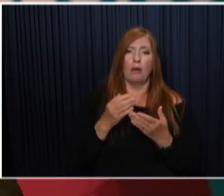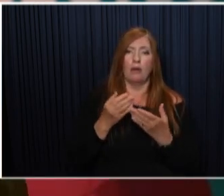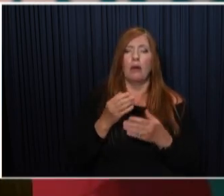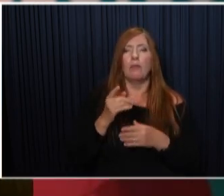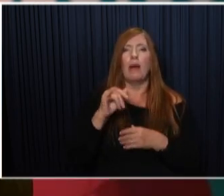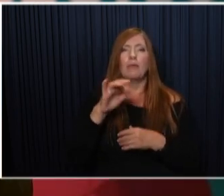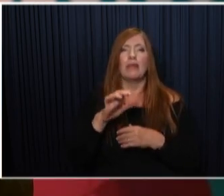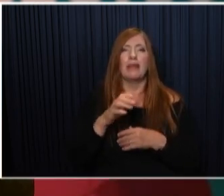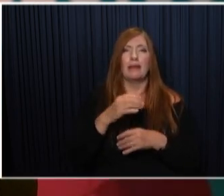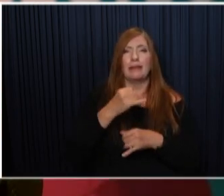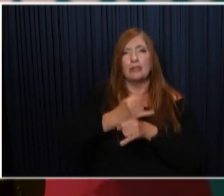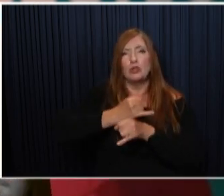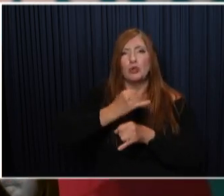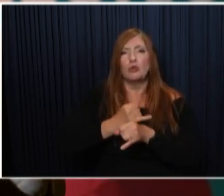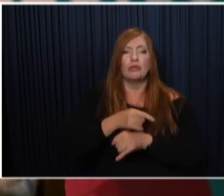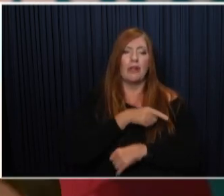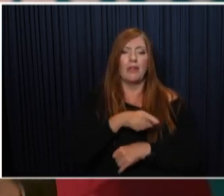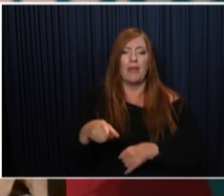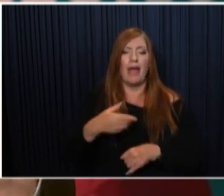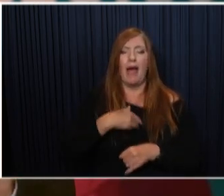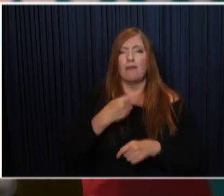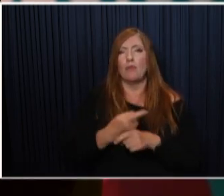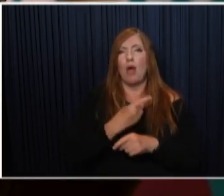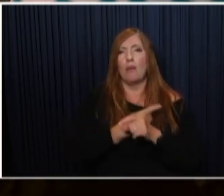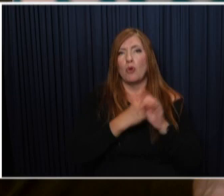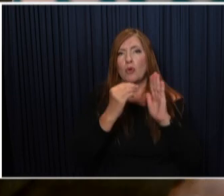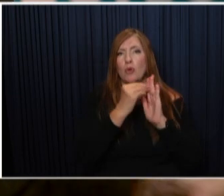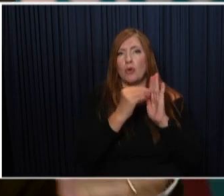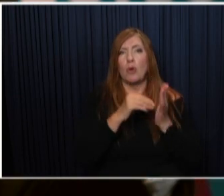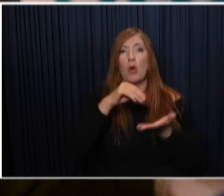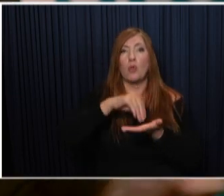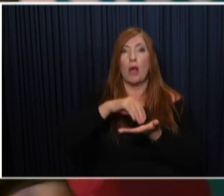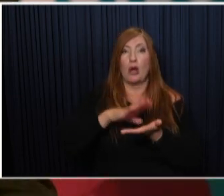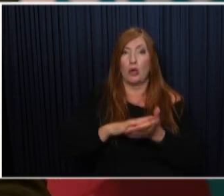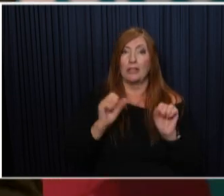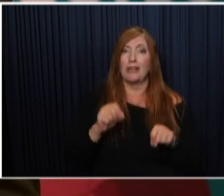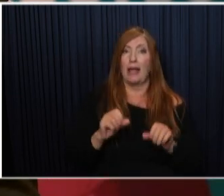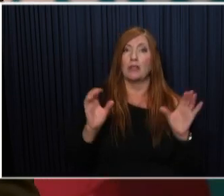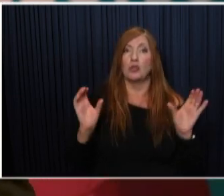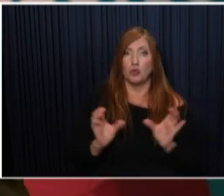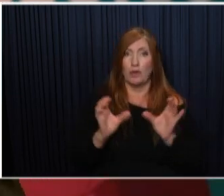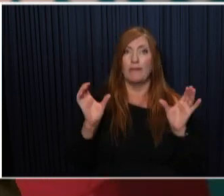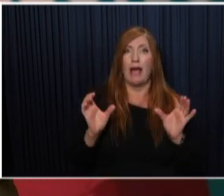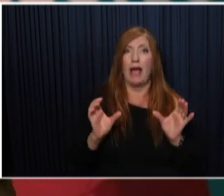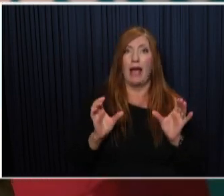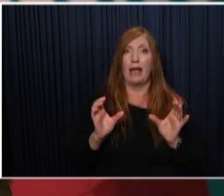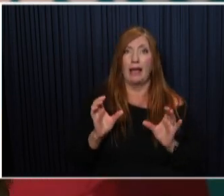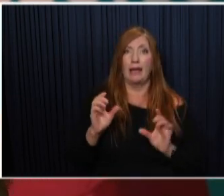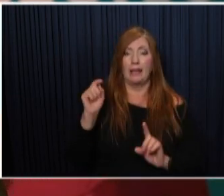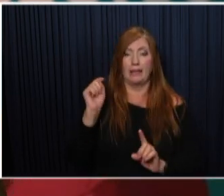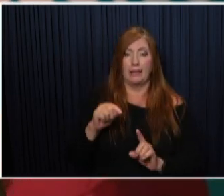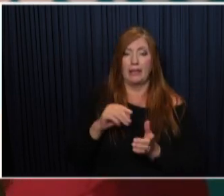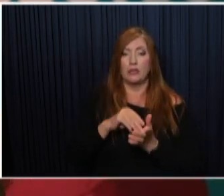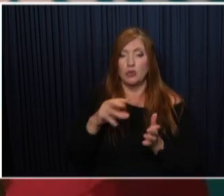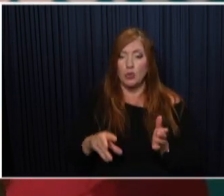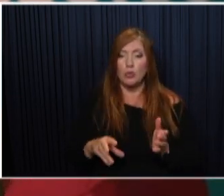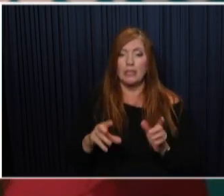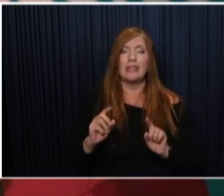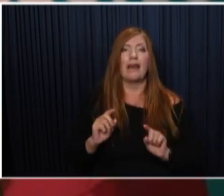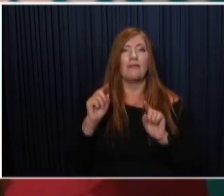institutions have the proper records so that they can certify that students have gone